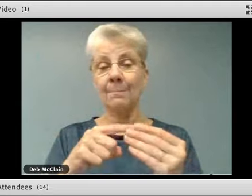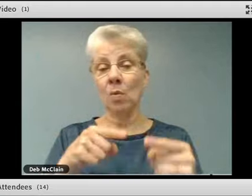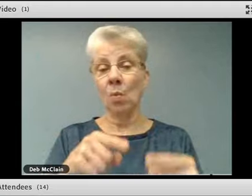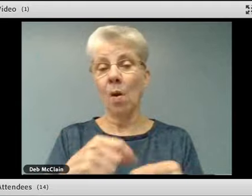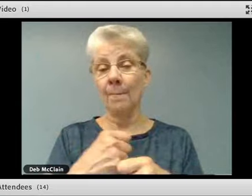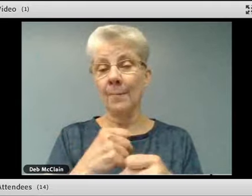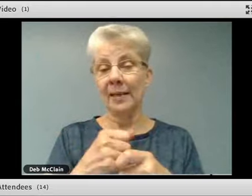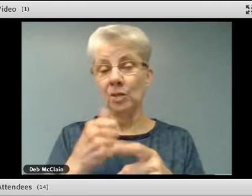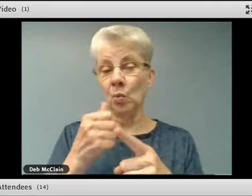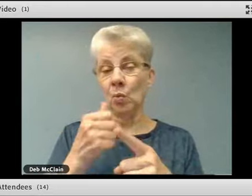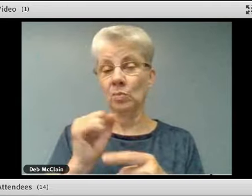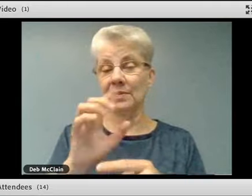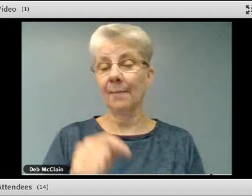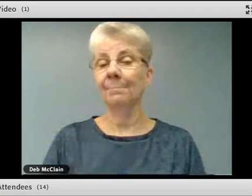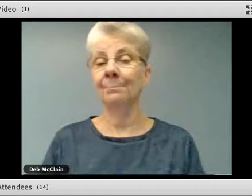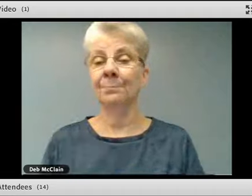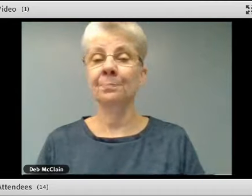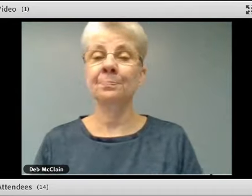set.